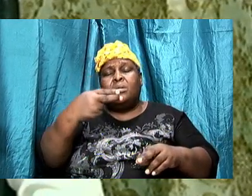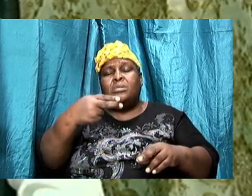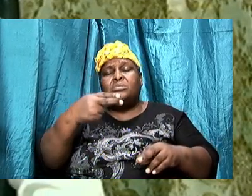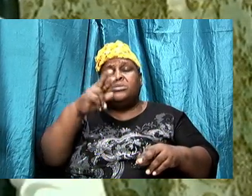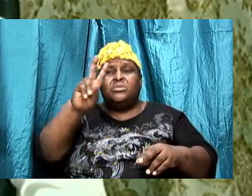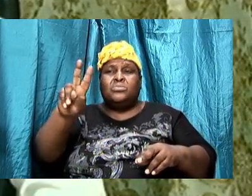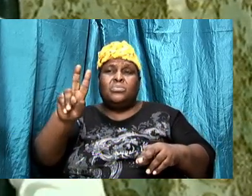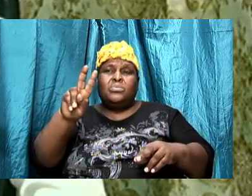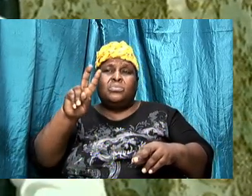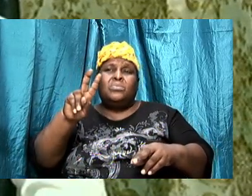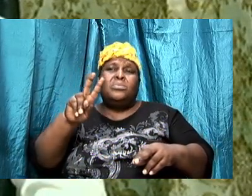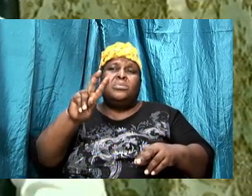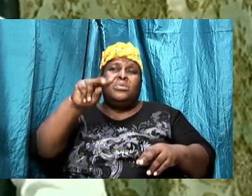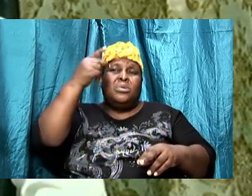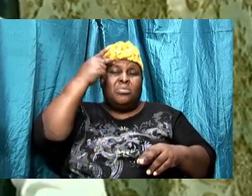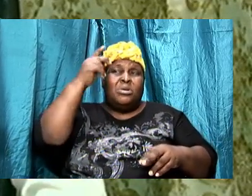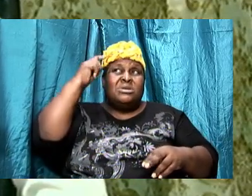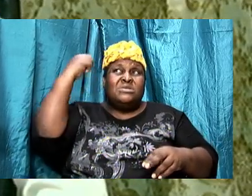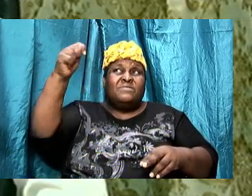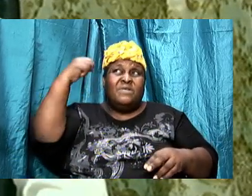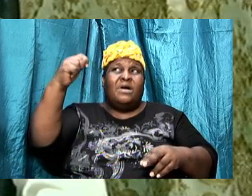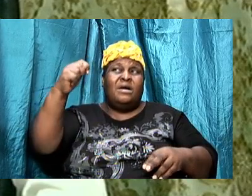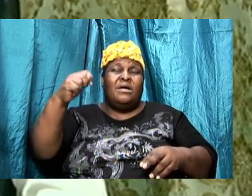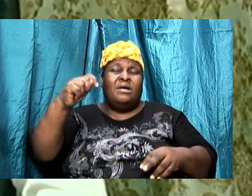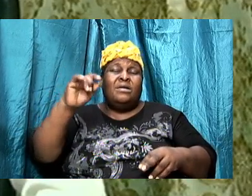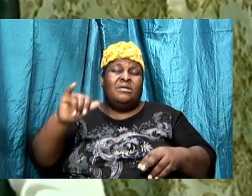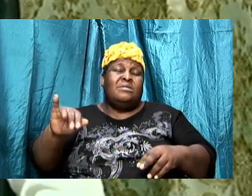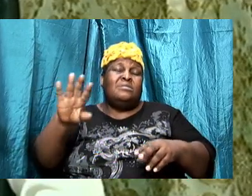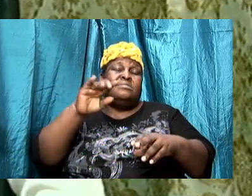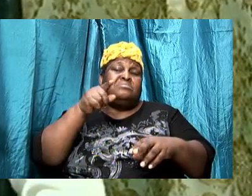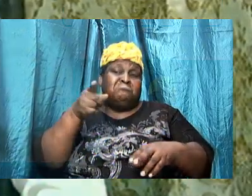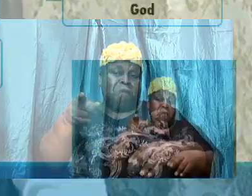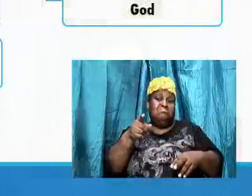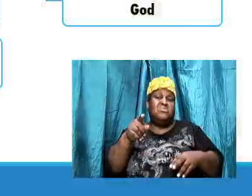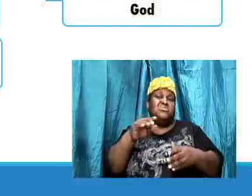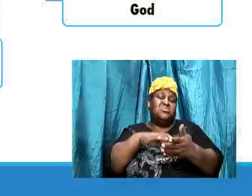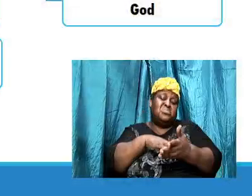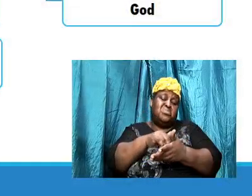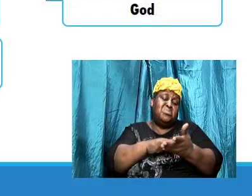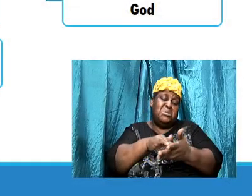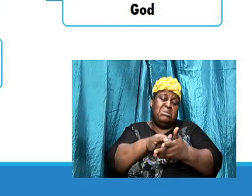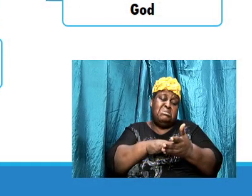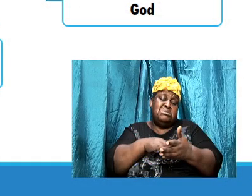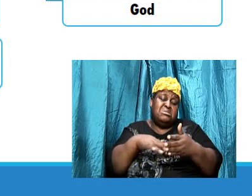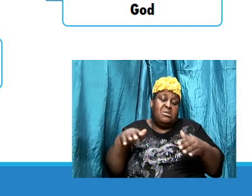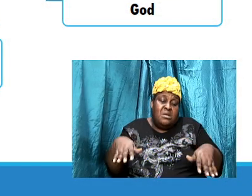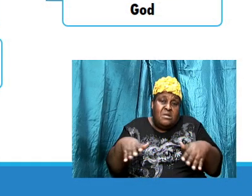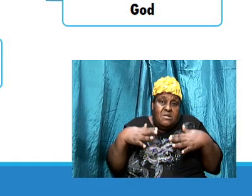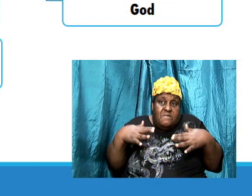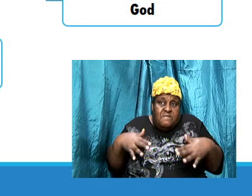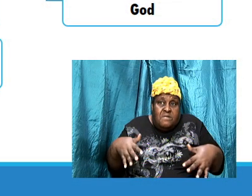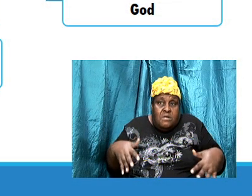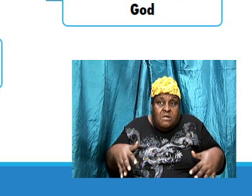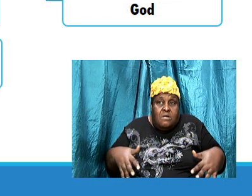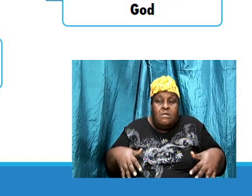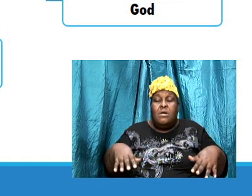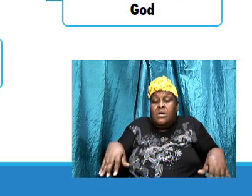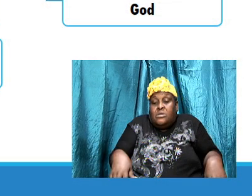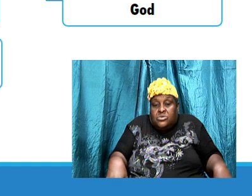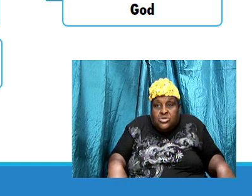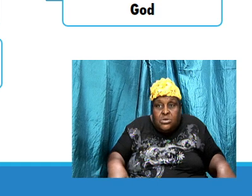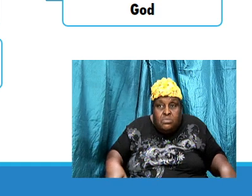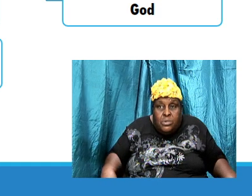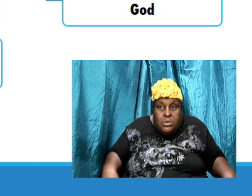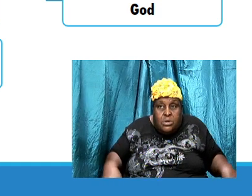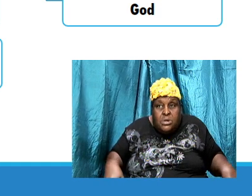he was in weakness, and there was fear, and there was trembling because of, you know, of